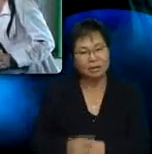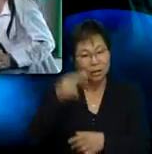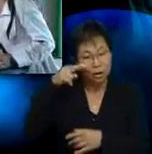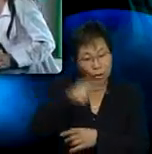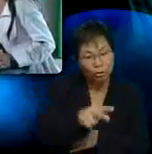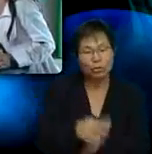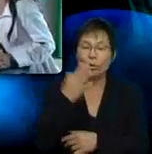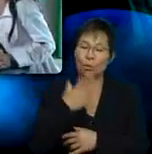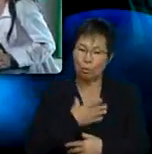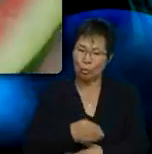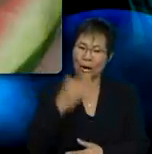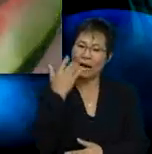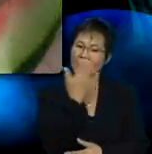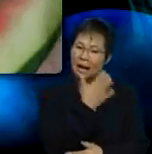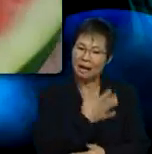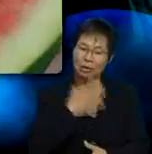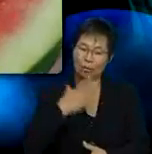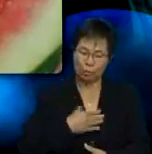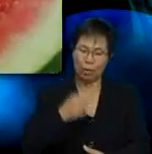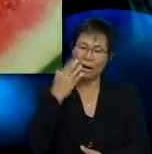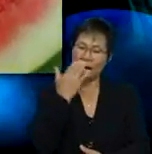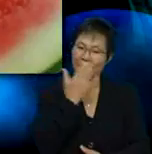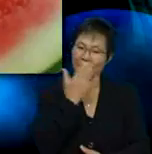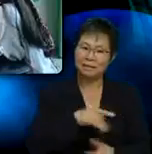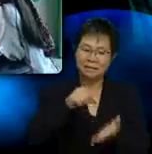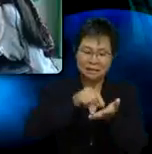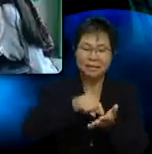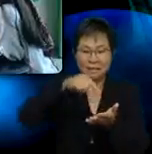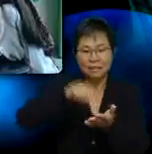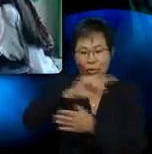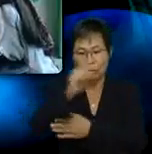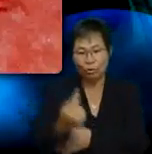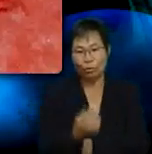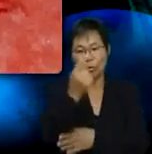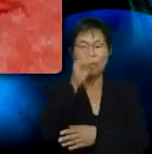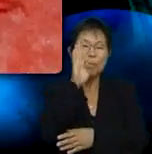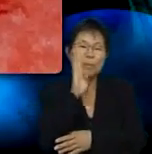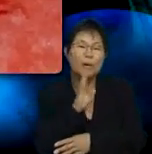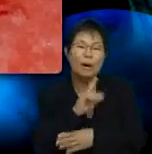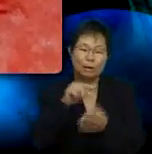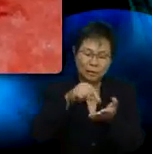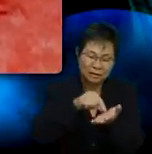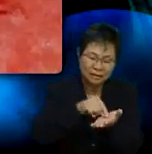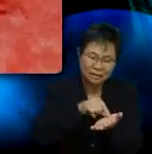a white color seed. Oh. And this only have one brown seed.